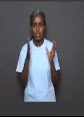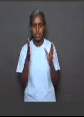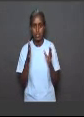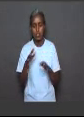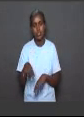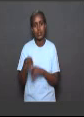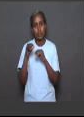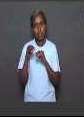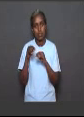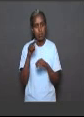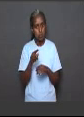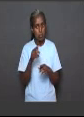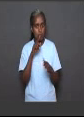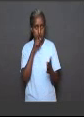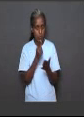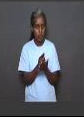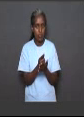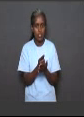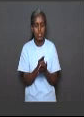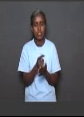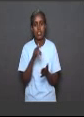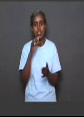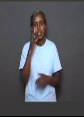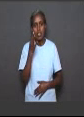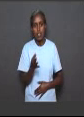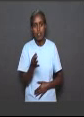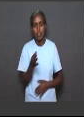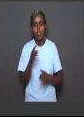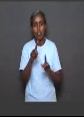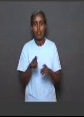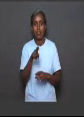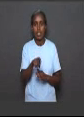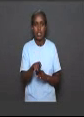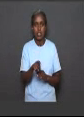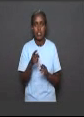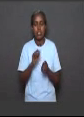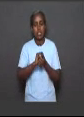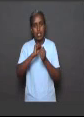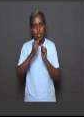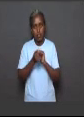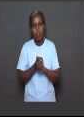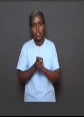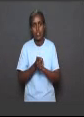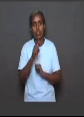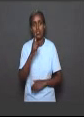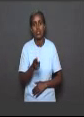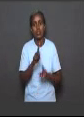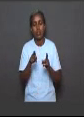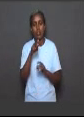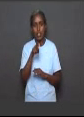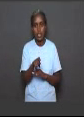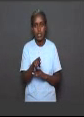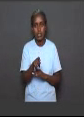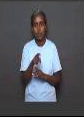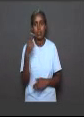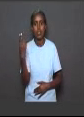Congratulations, students. You have proved that f of x is the inverse of